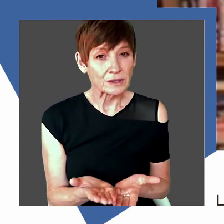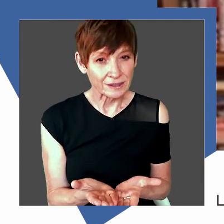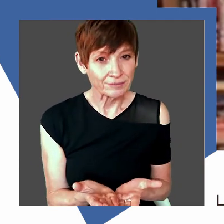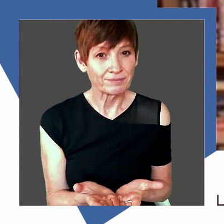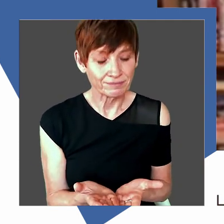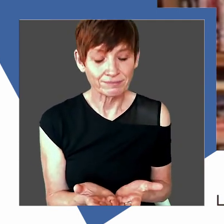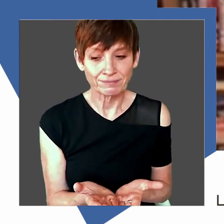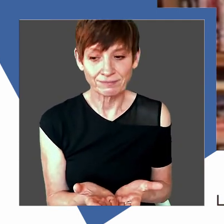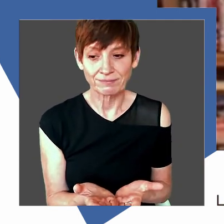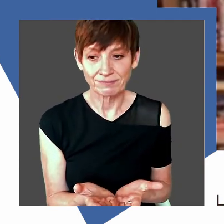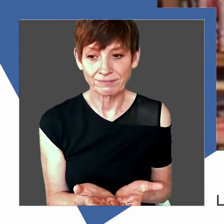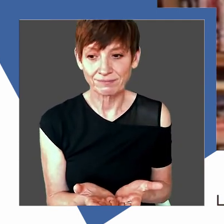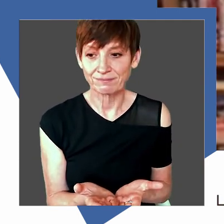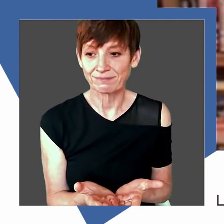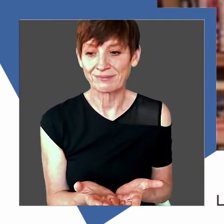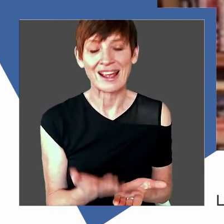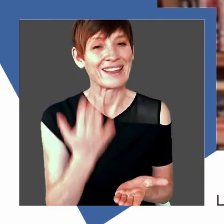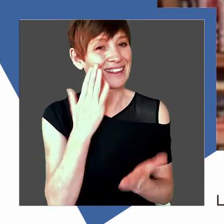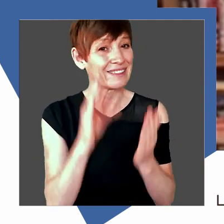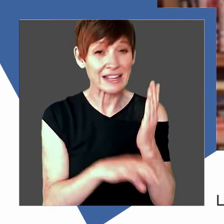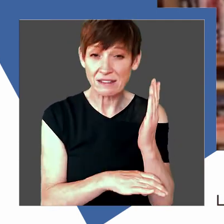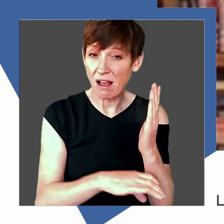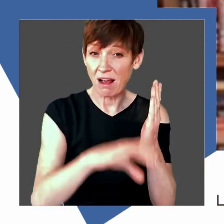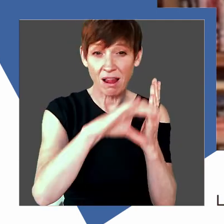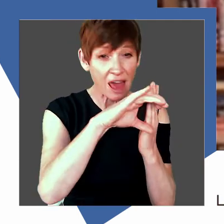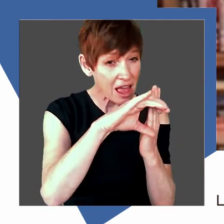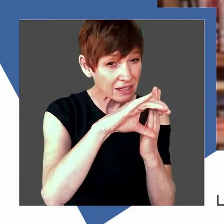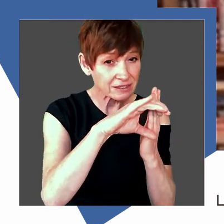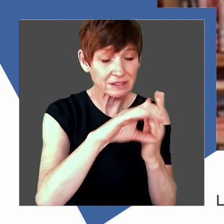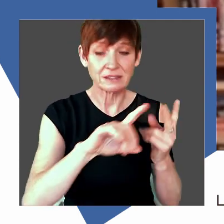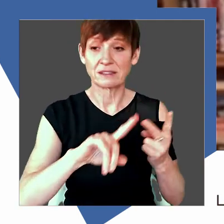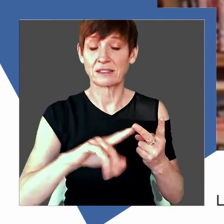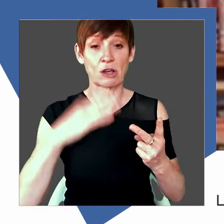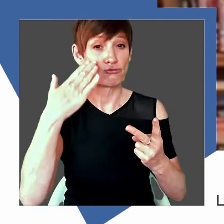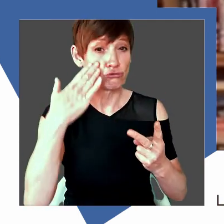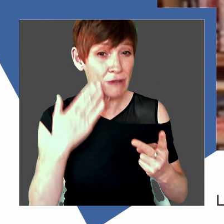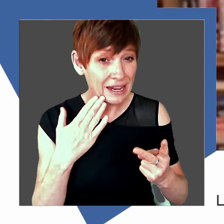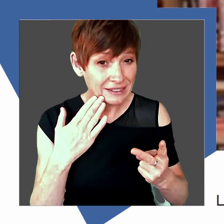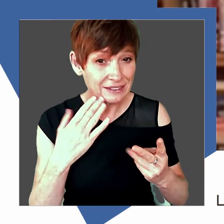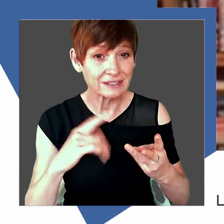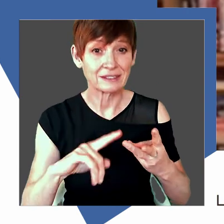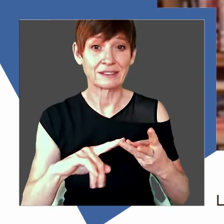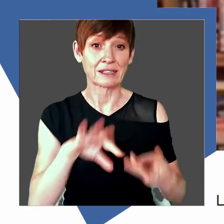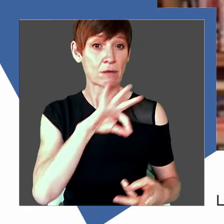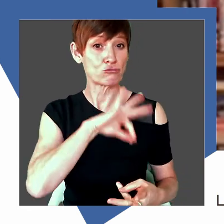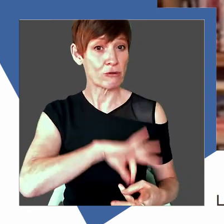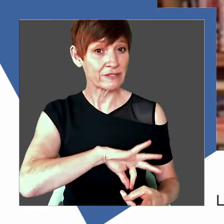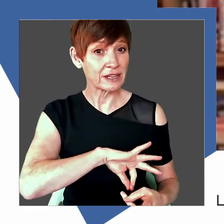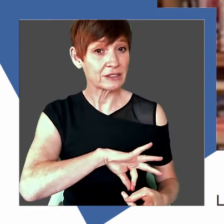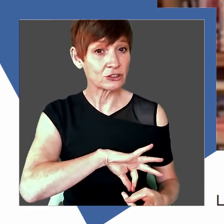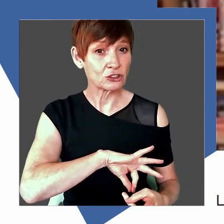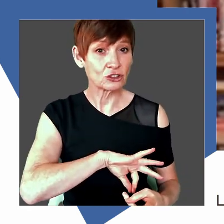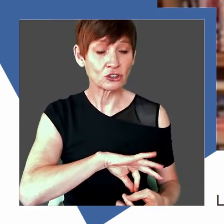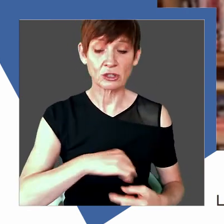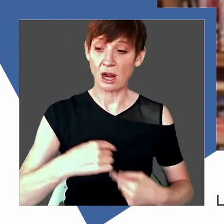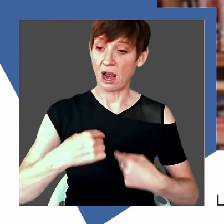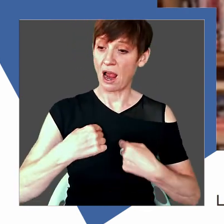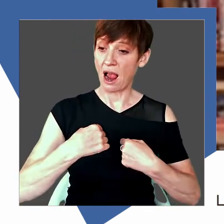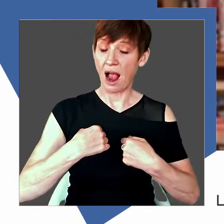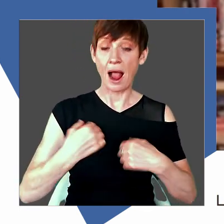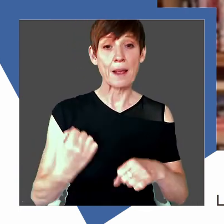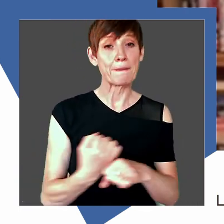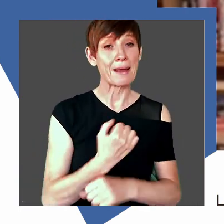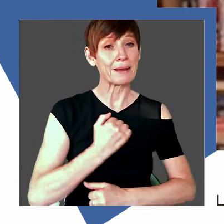issue of class and of race and of privilege, ultimately. I made my first feature last